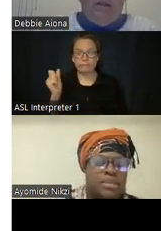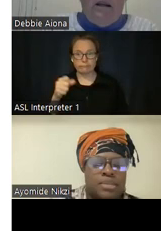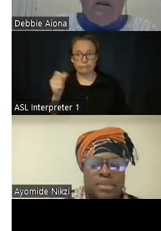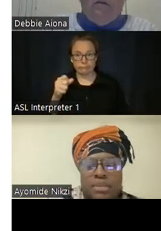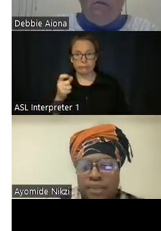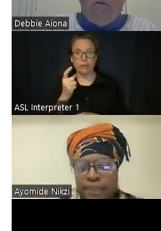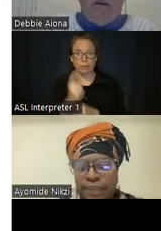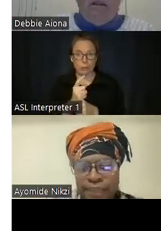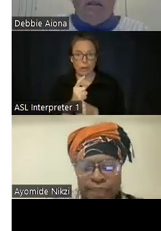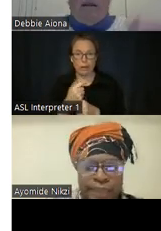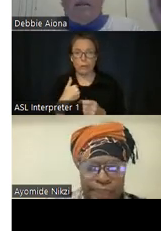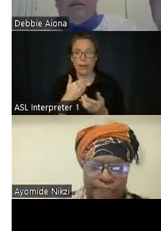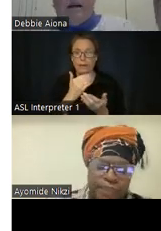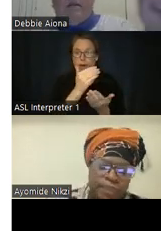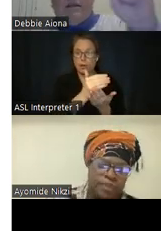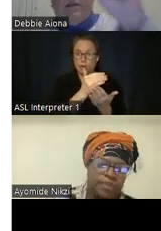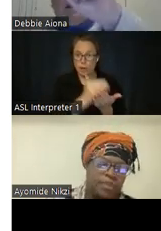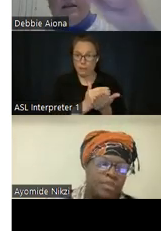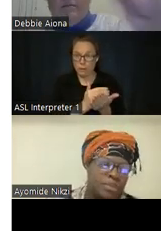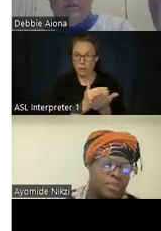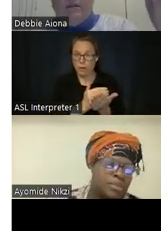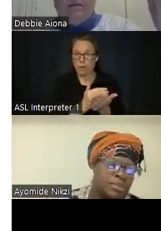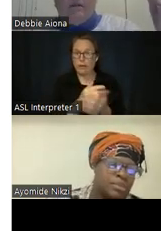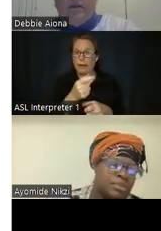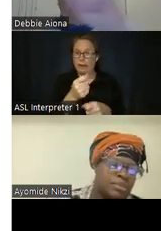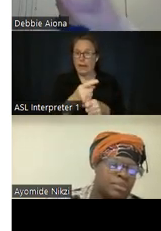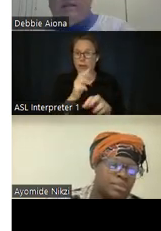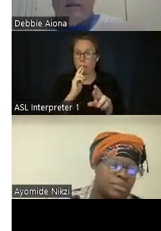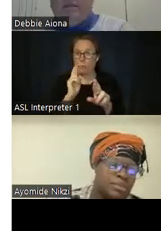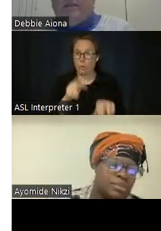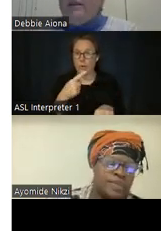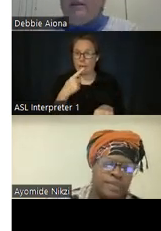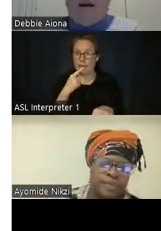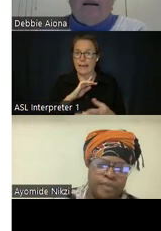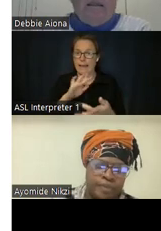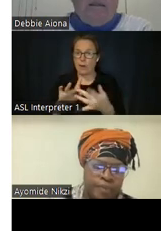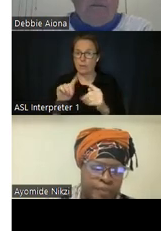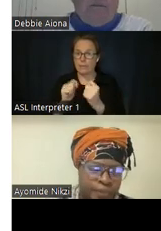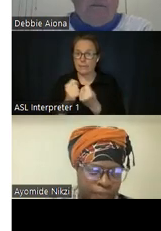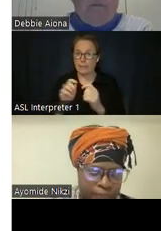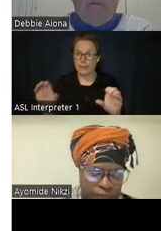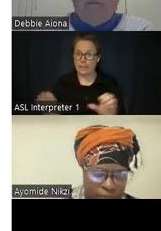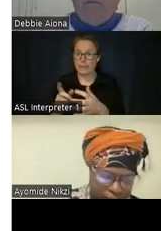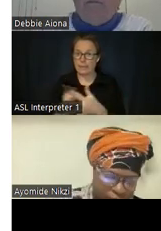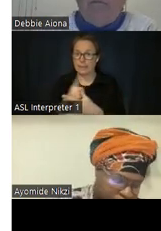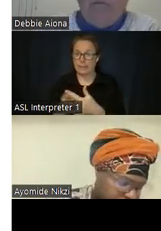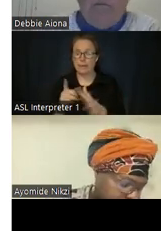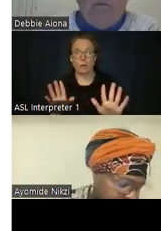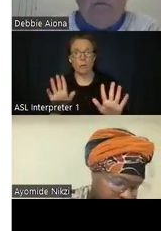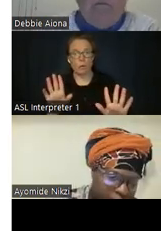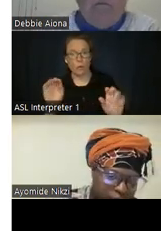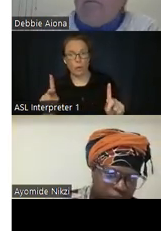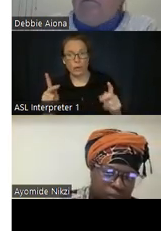chapter in the annual report that says the outreach team did right, for sure. Stuff. So then my question then is that we don't need